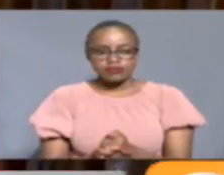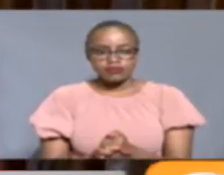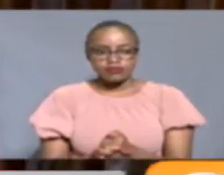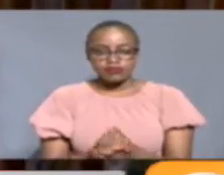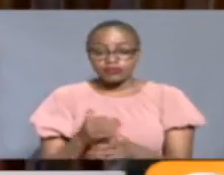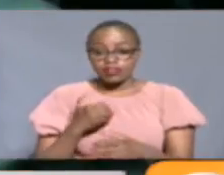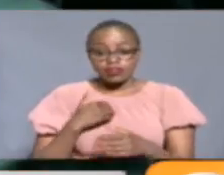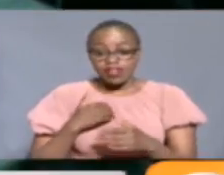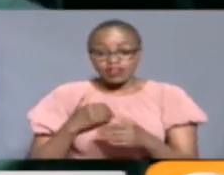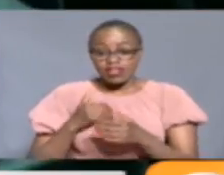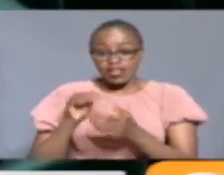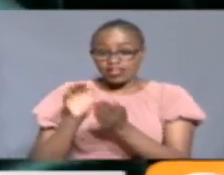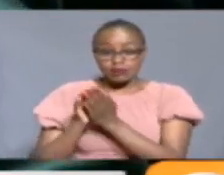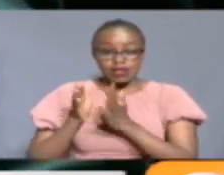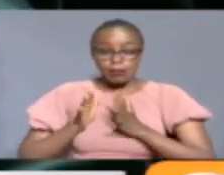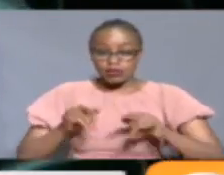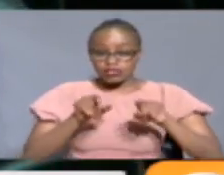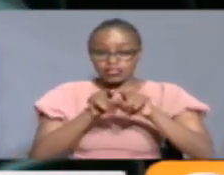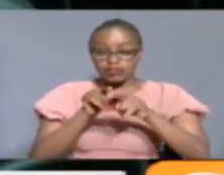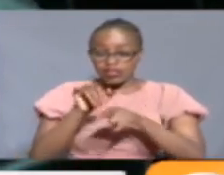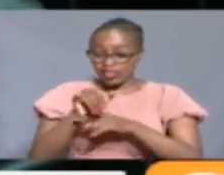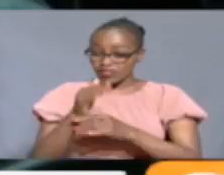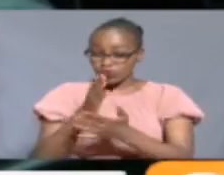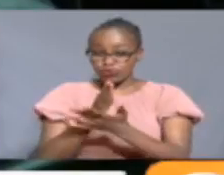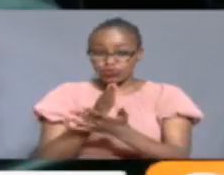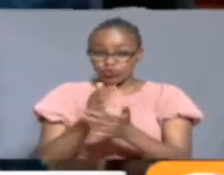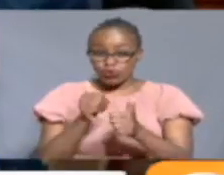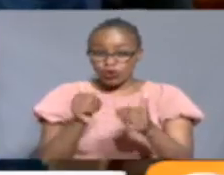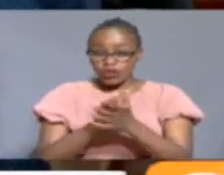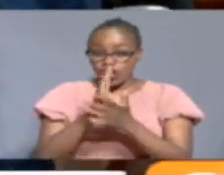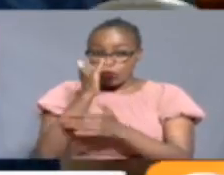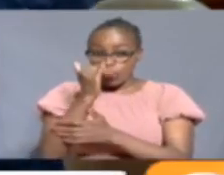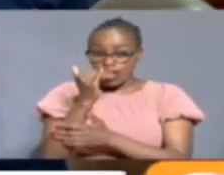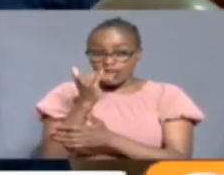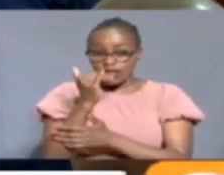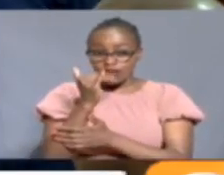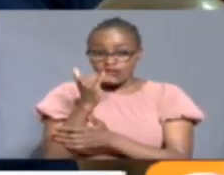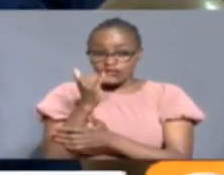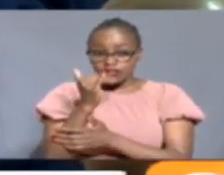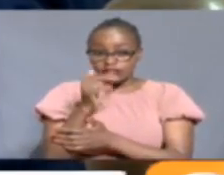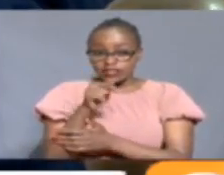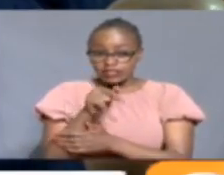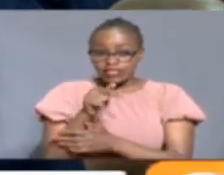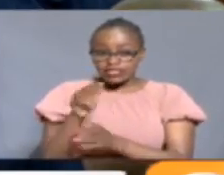Holding somebody for 30 minutes. Time for this argument, isn't it? Very well. Because the child is aiding and abetting the